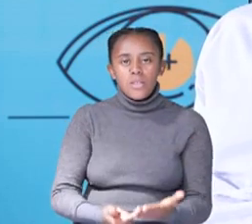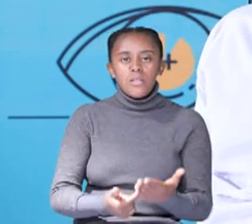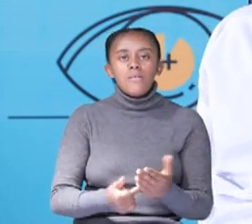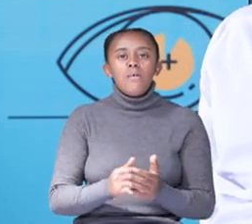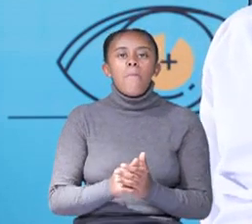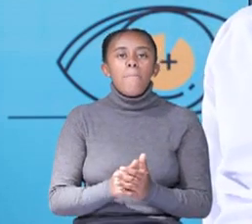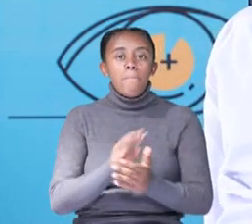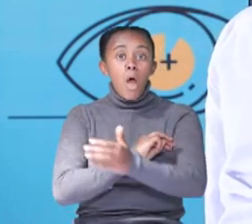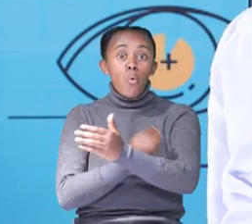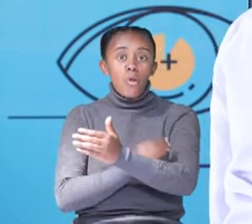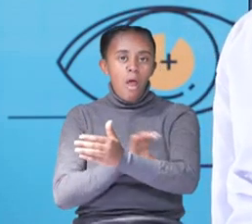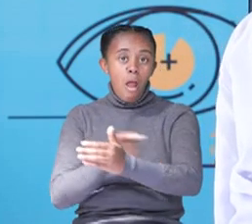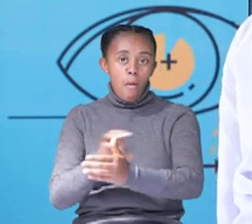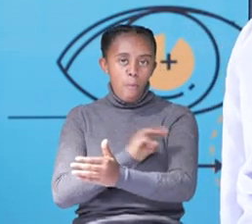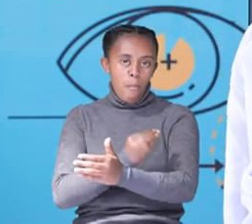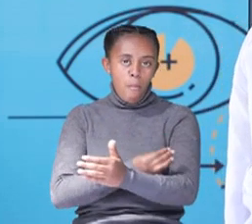of mitochondria.